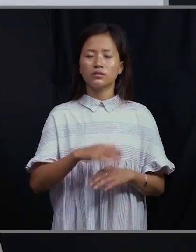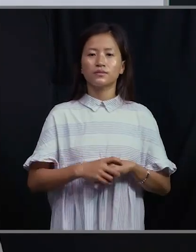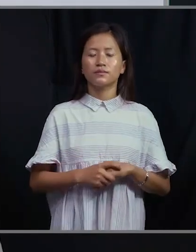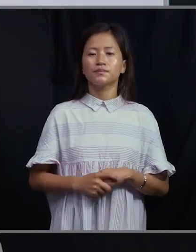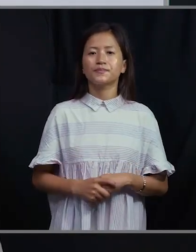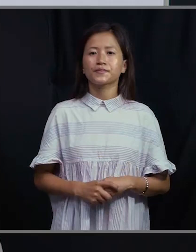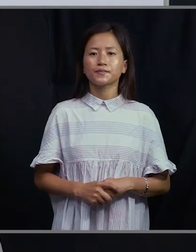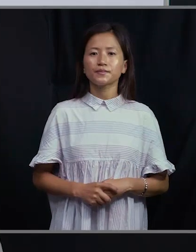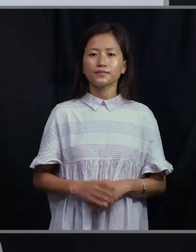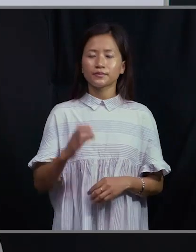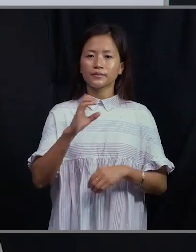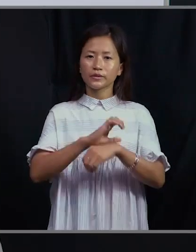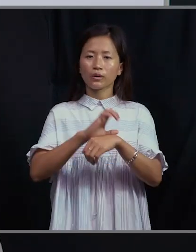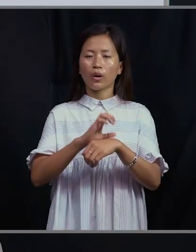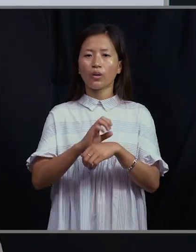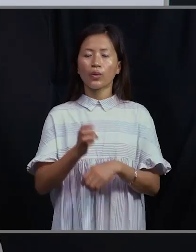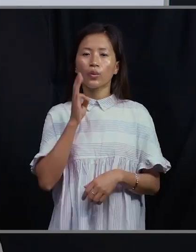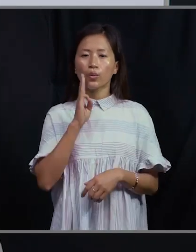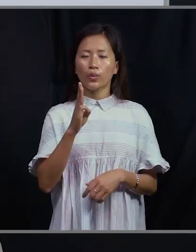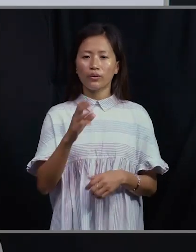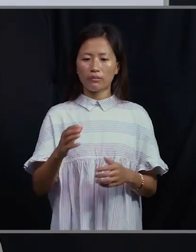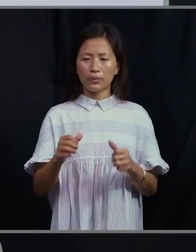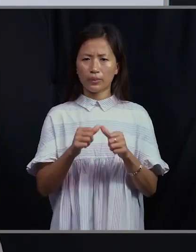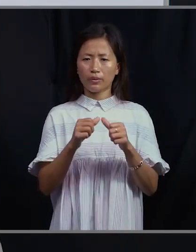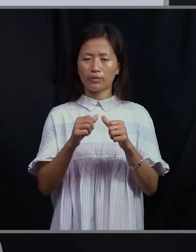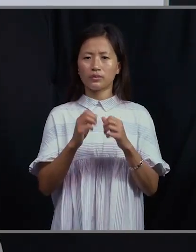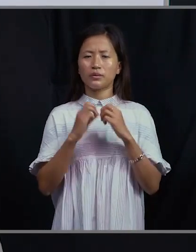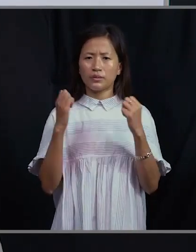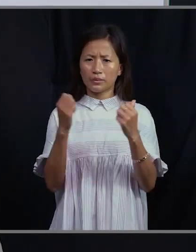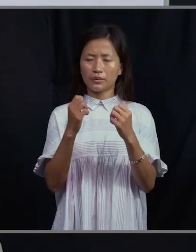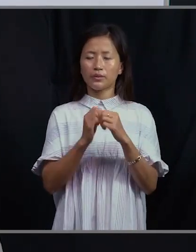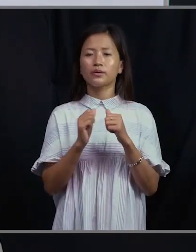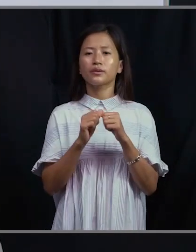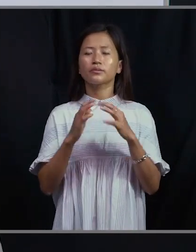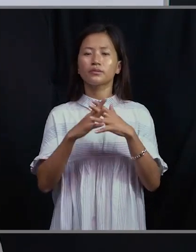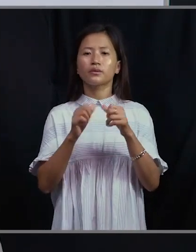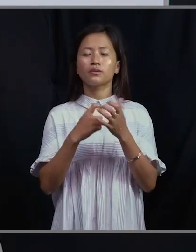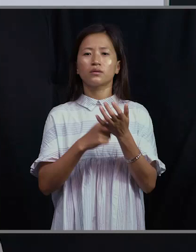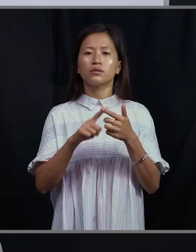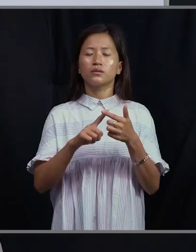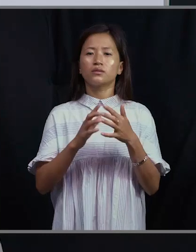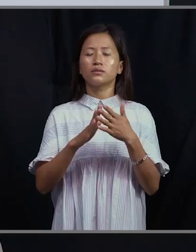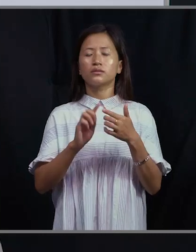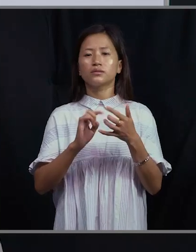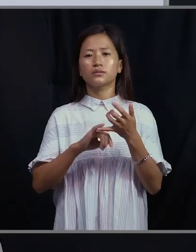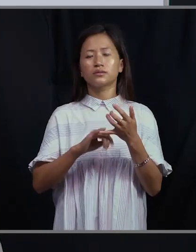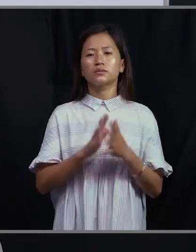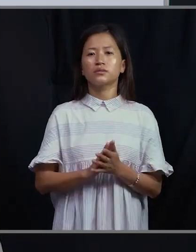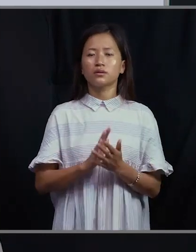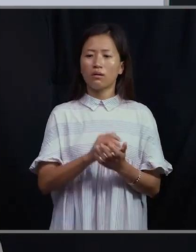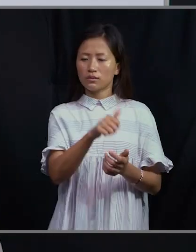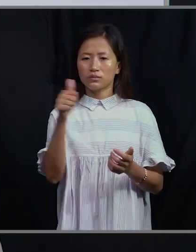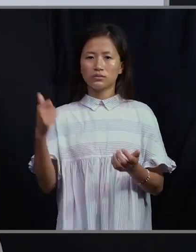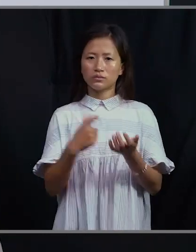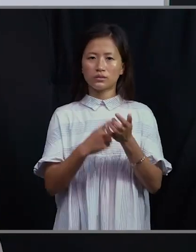okay, the Christians will be very well aware of this. And not only that, even people belonging to other religion will